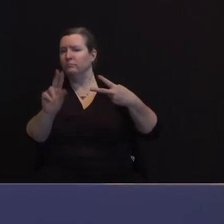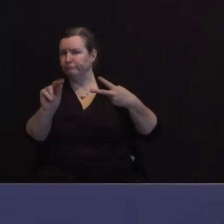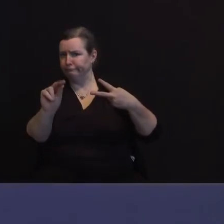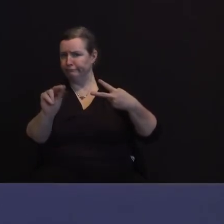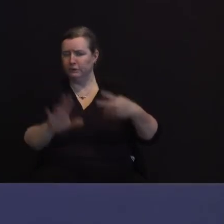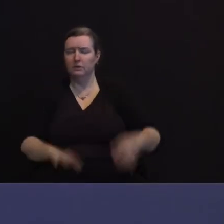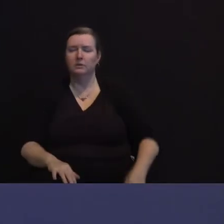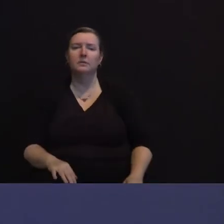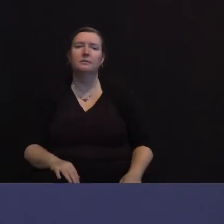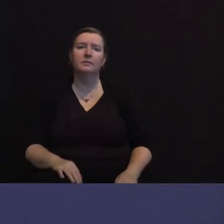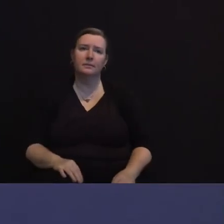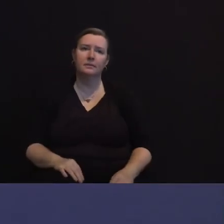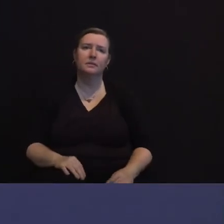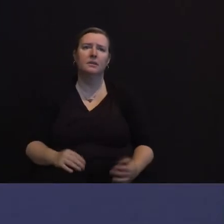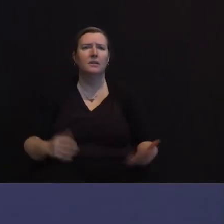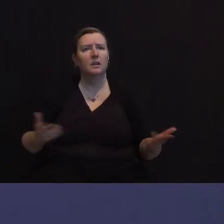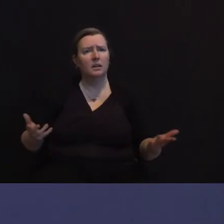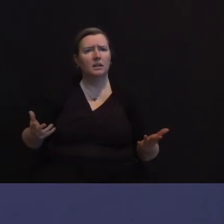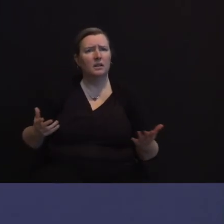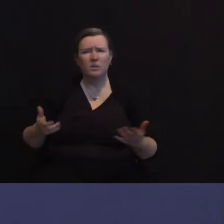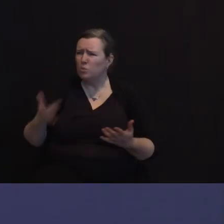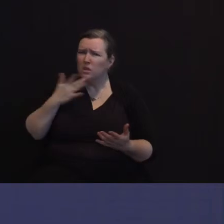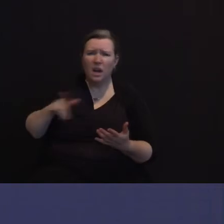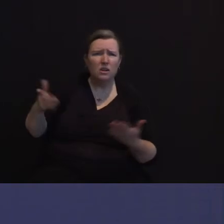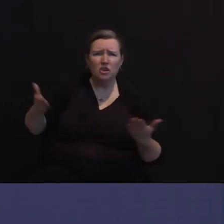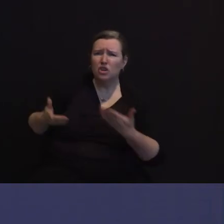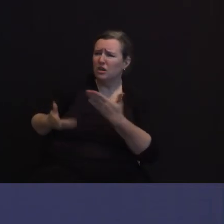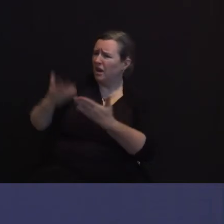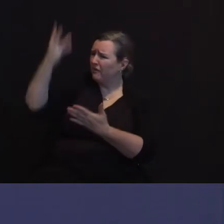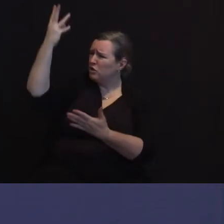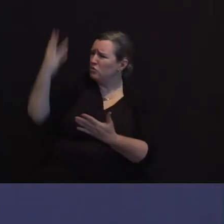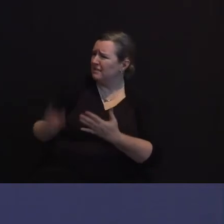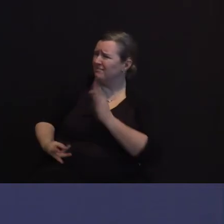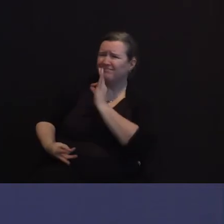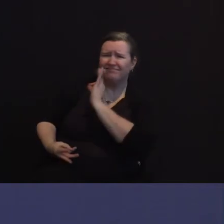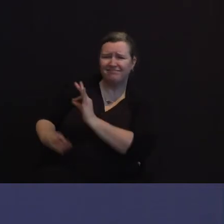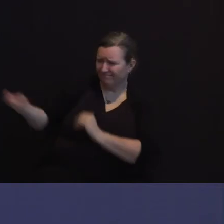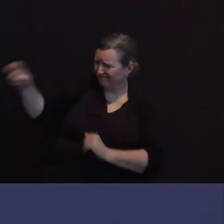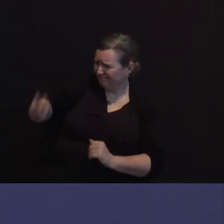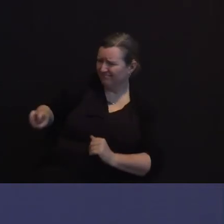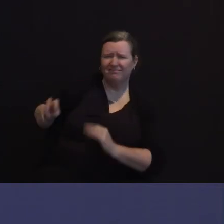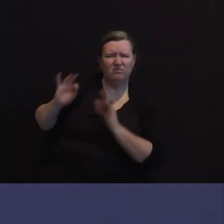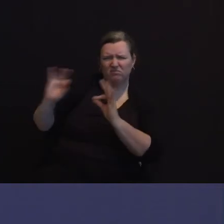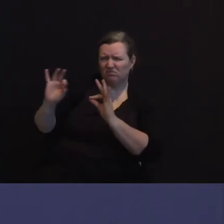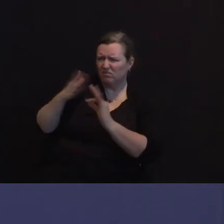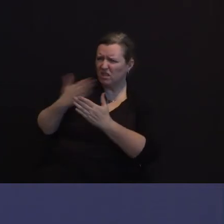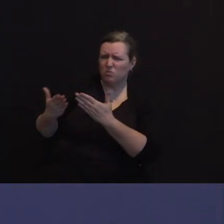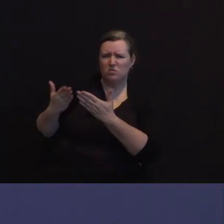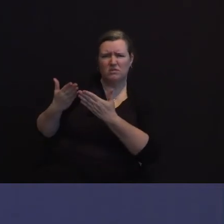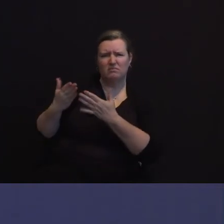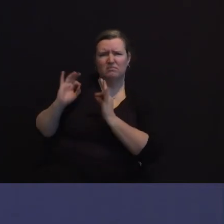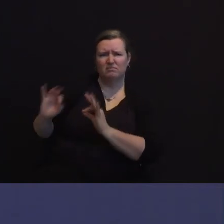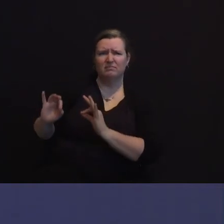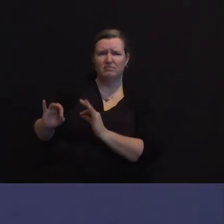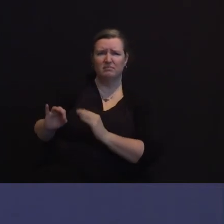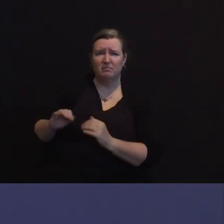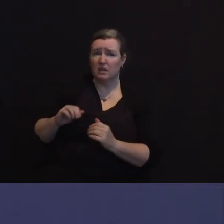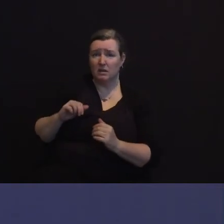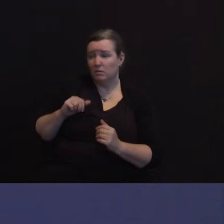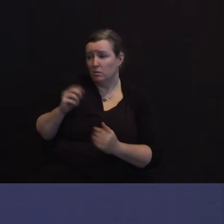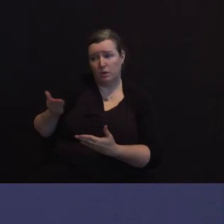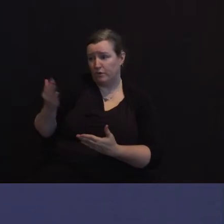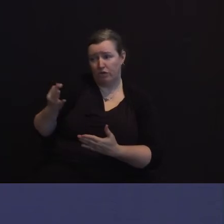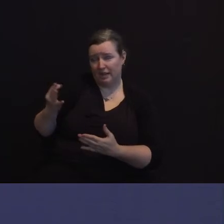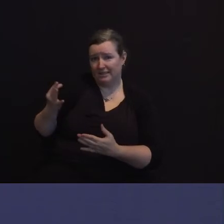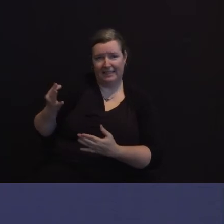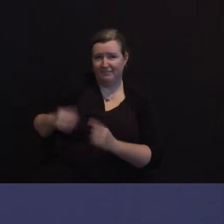Wednesday. So I will not wear out my welcome, but knowing you won't be with us on Friday. Eddie and